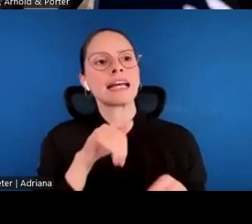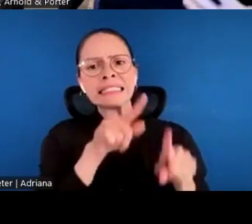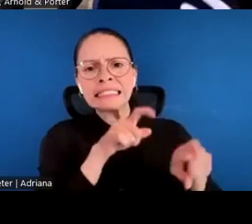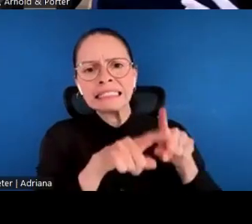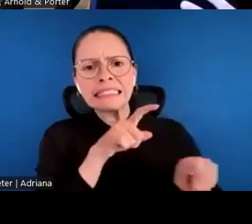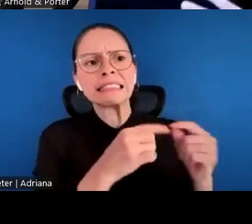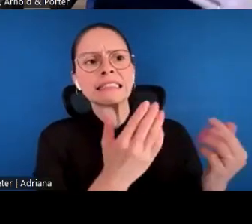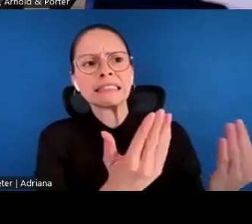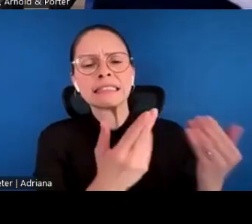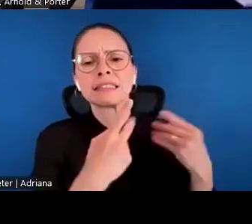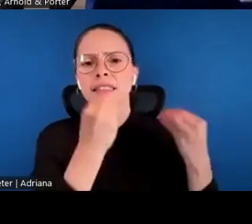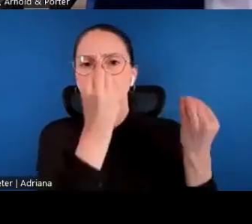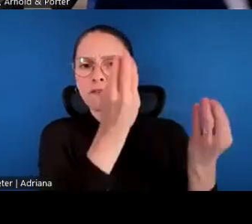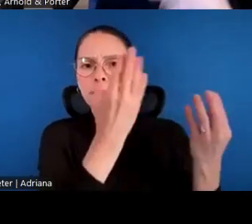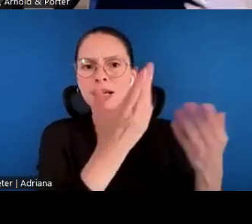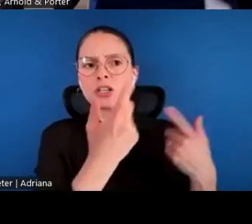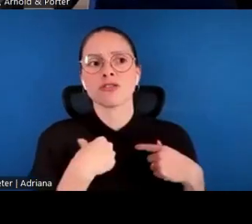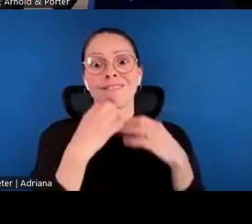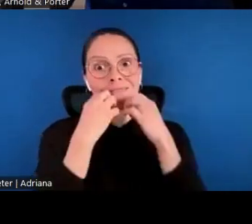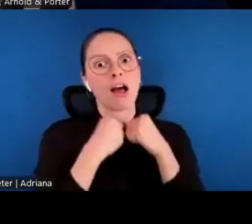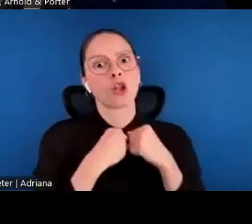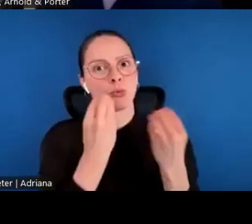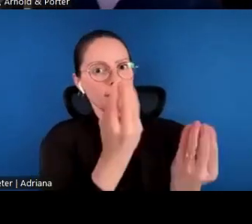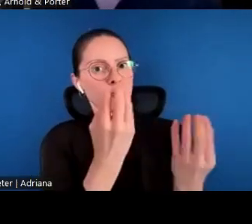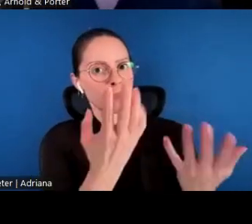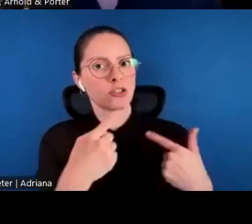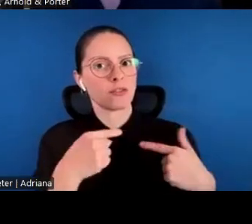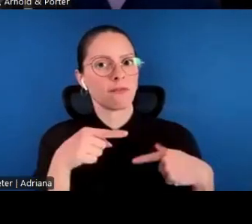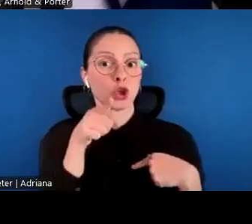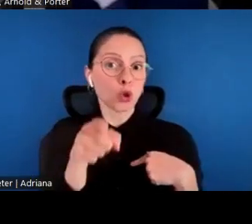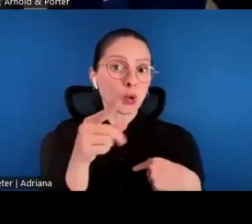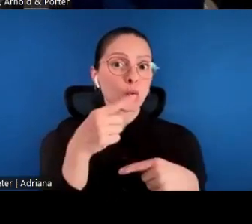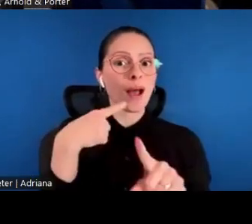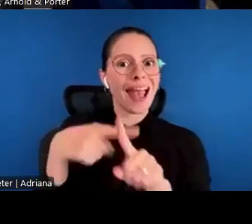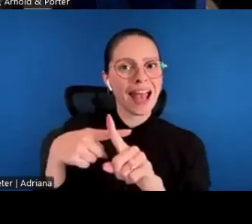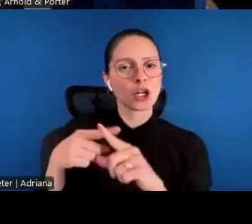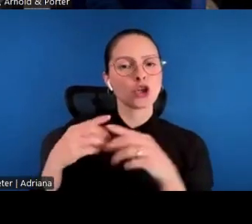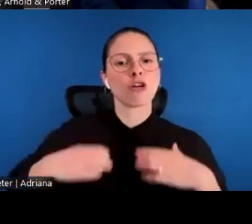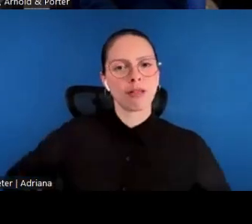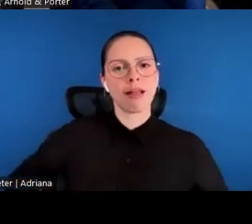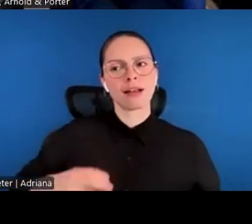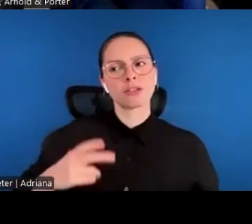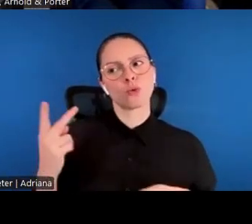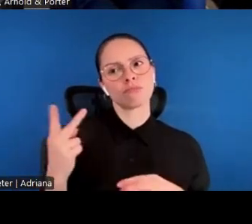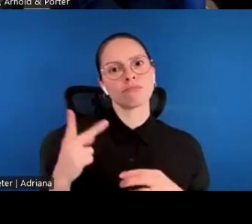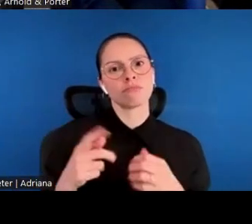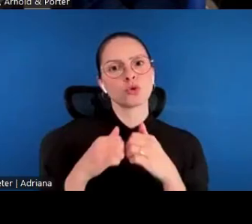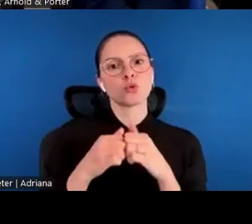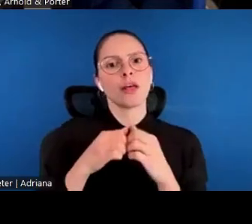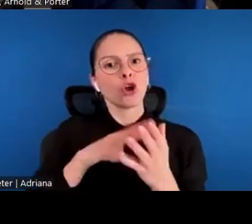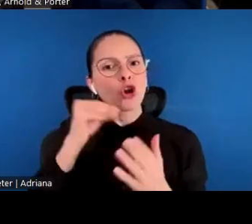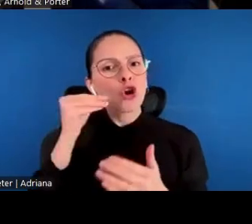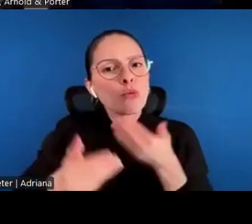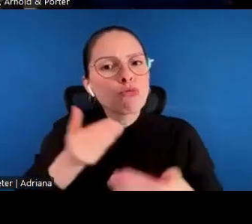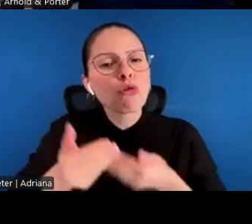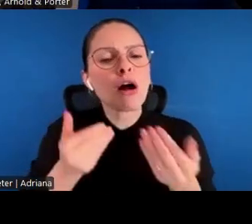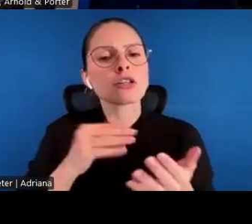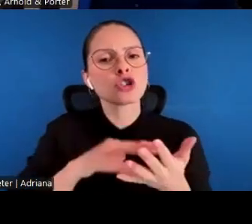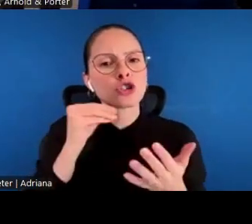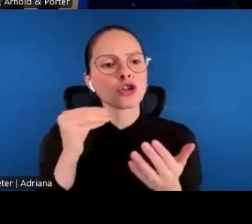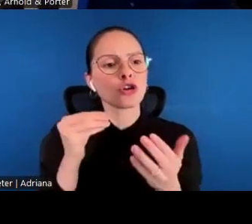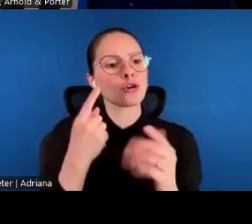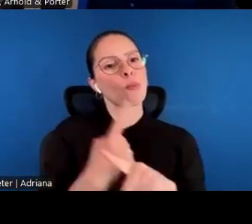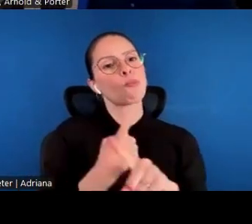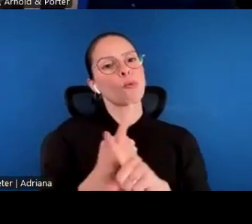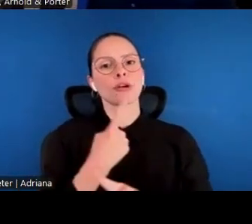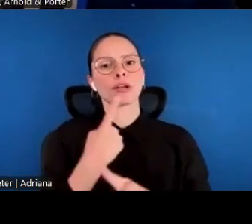for your client, because you together can learn that process, and then you can identify the appropriate regulations that govern